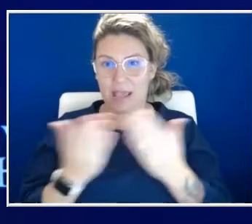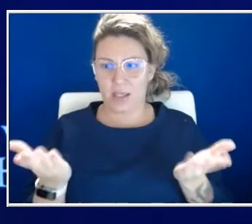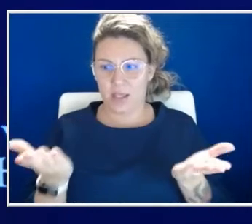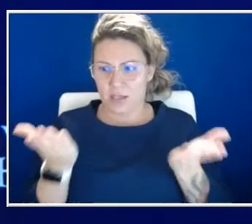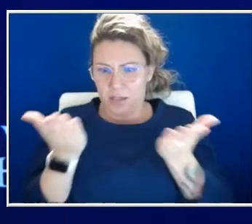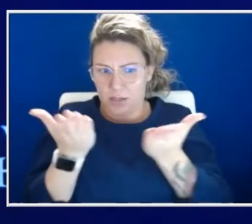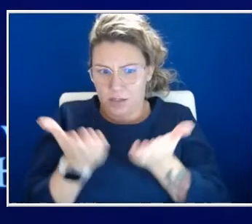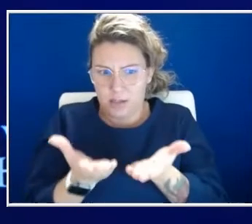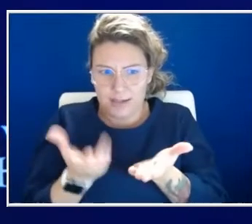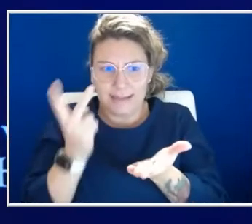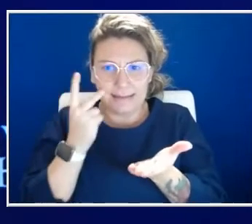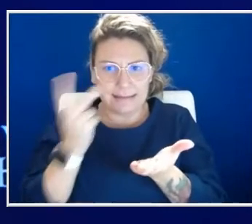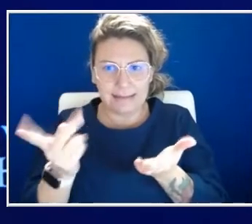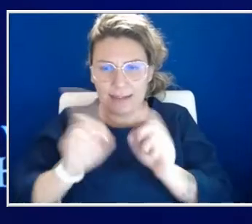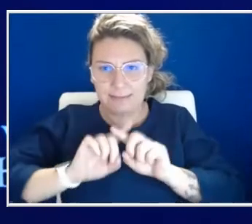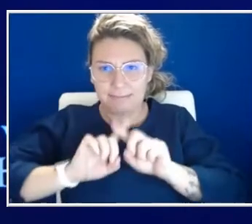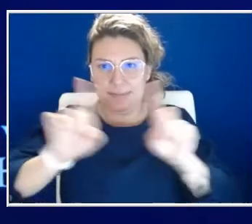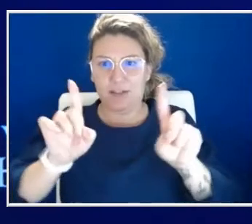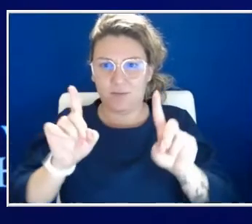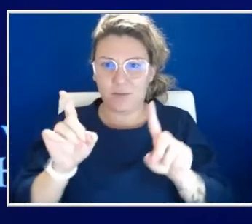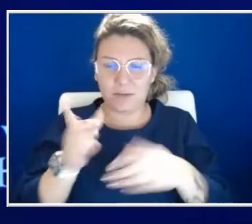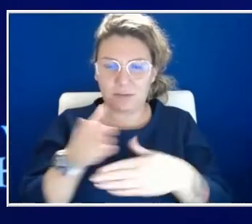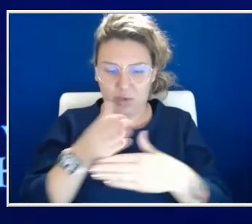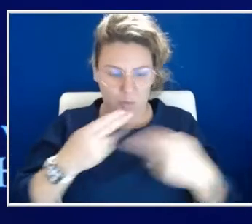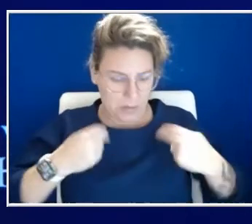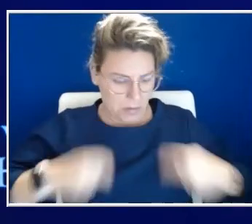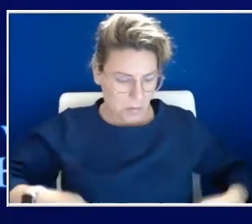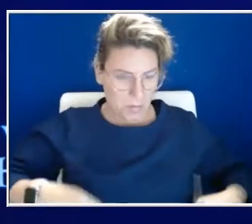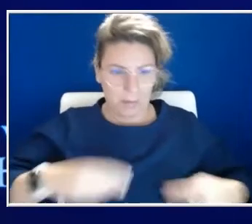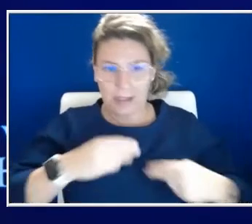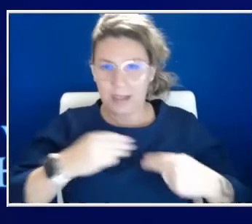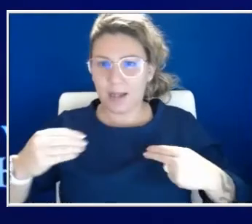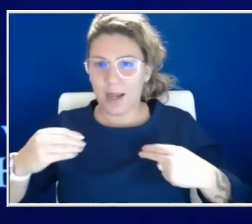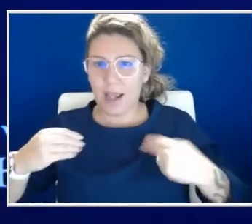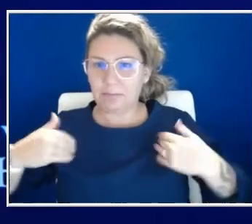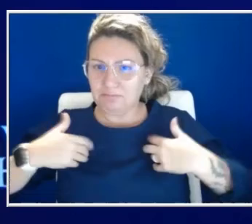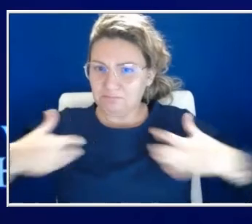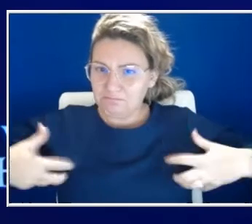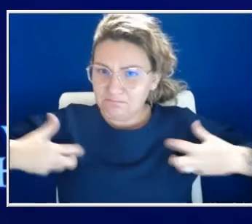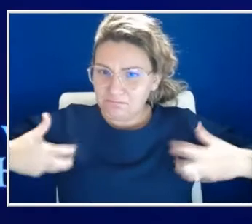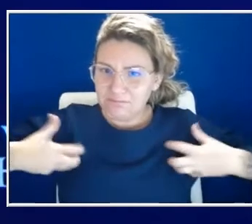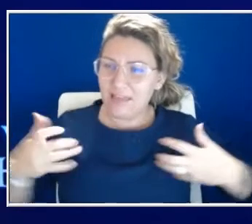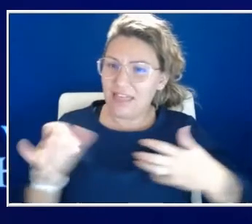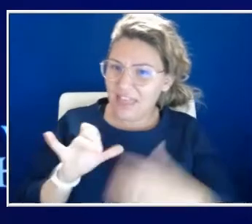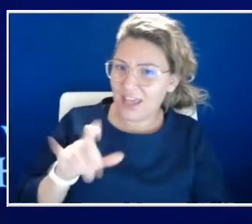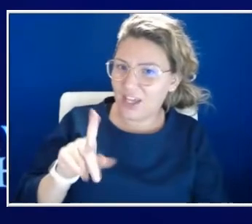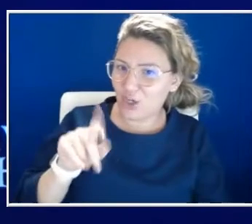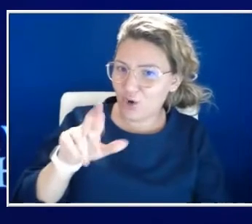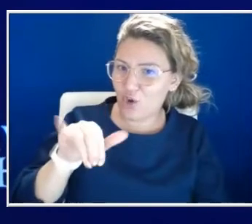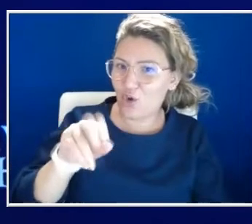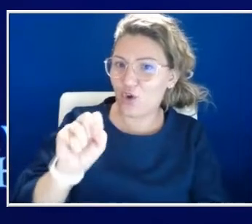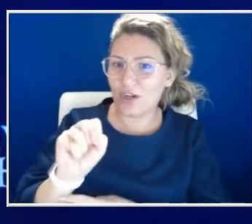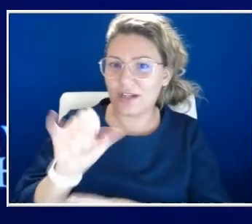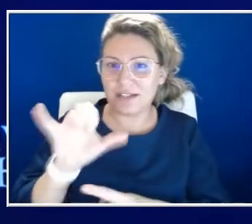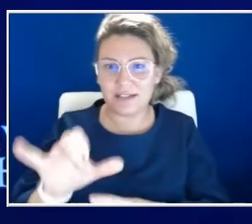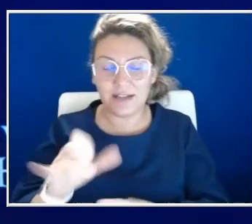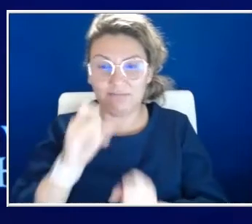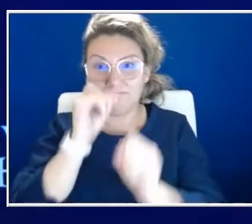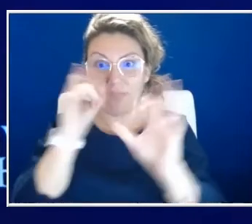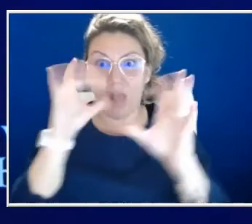enormous difference between a human and a primate like Curtis is. Again, that was really fascinating,